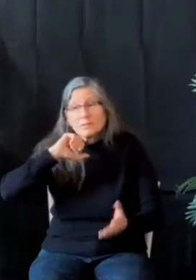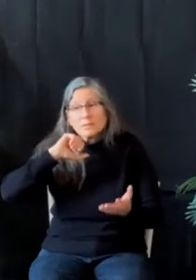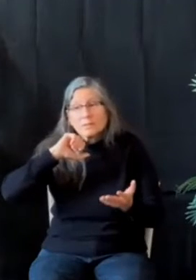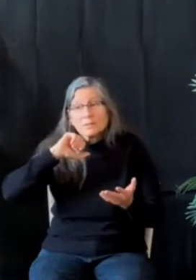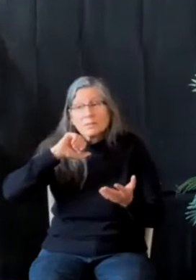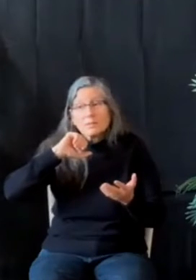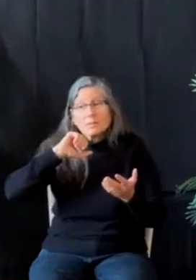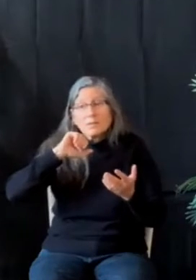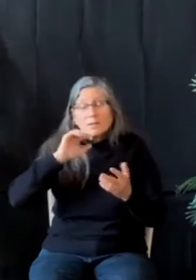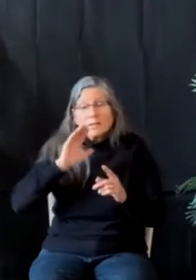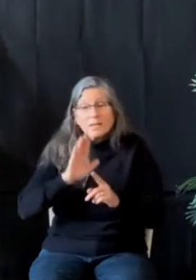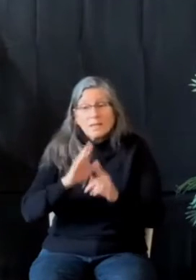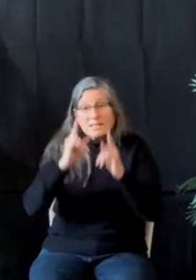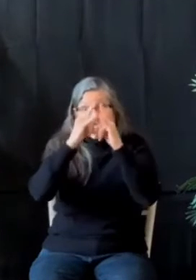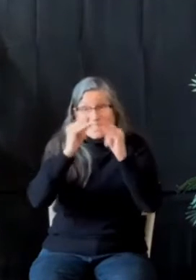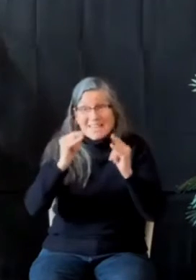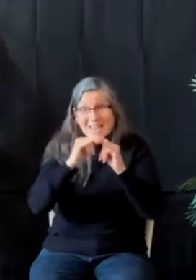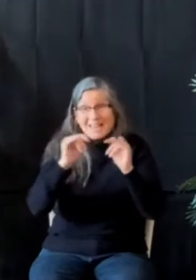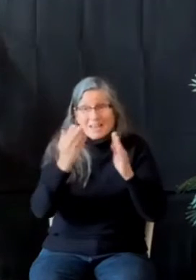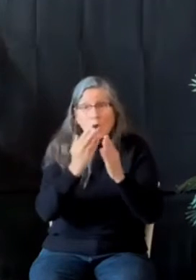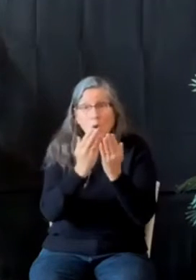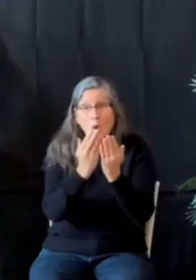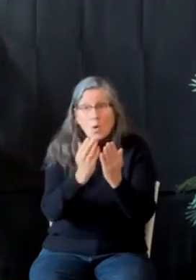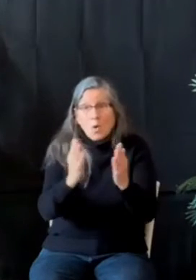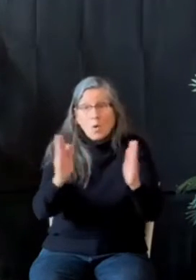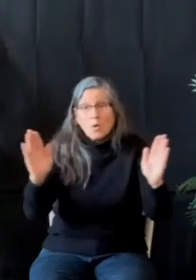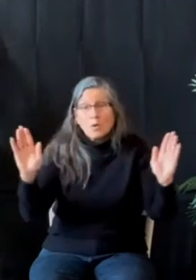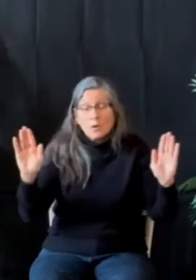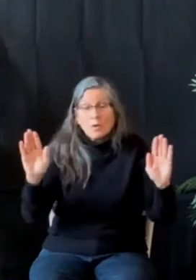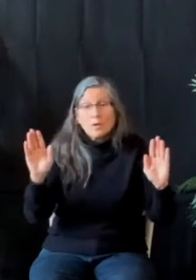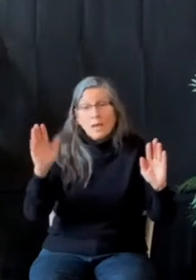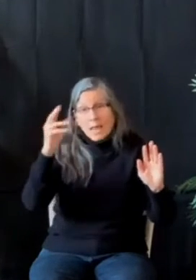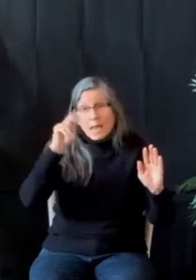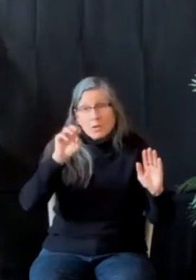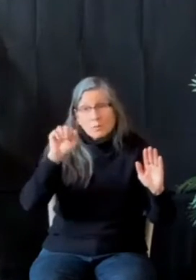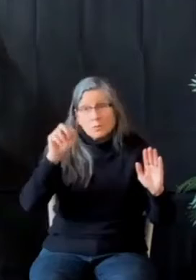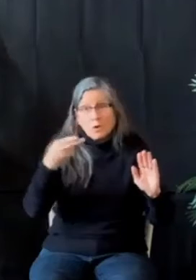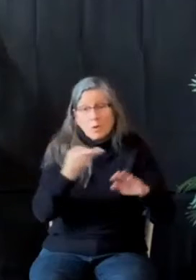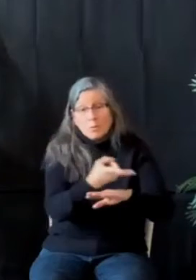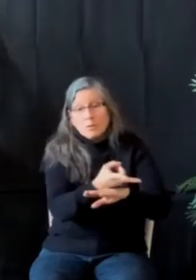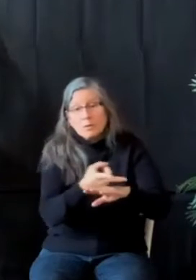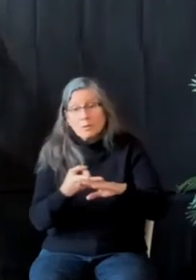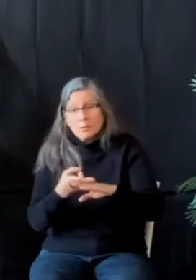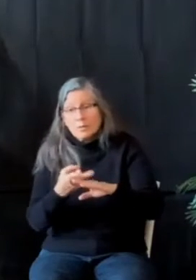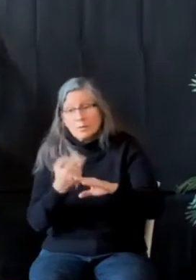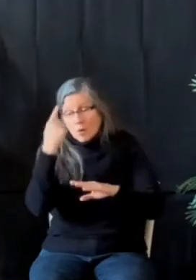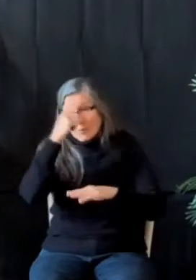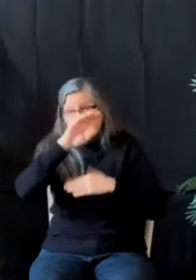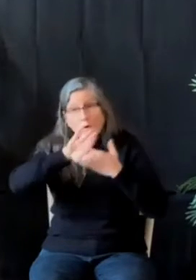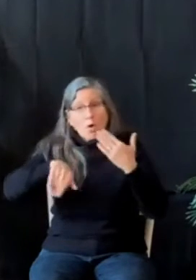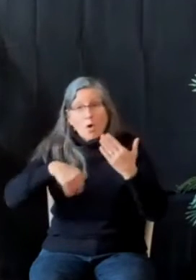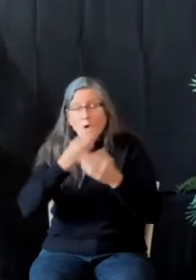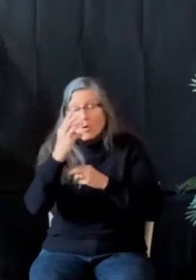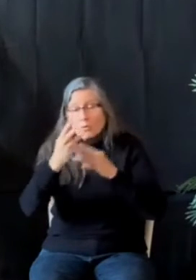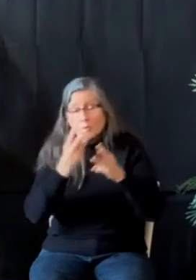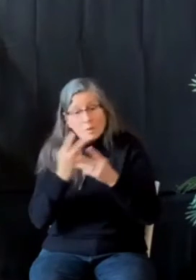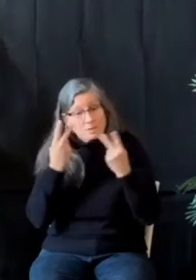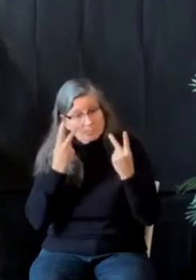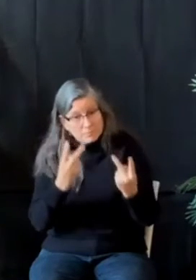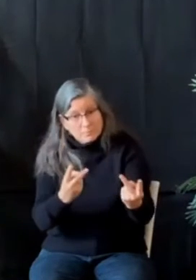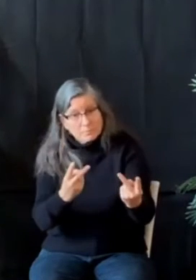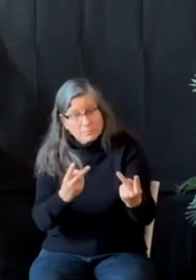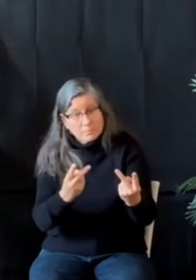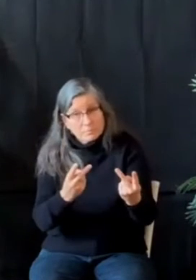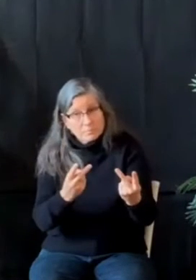And his tent was open, and he was laying there for all the world to see,